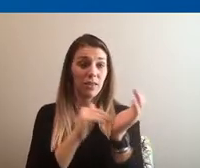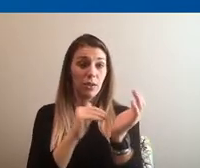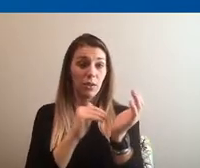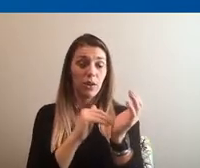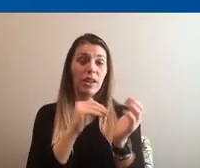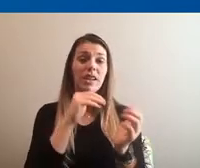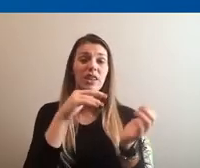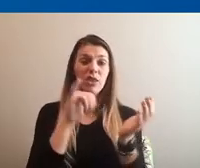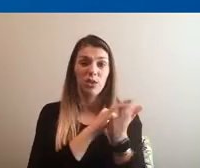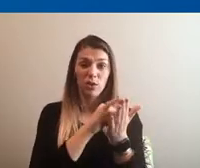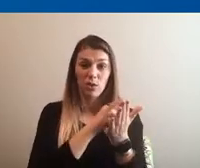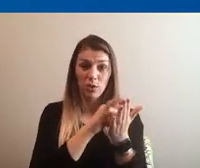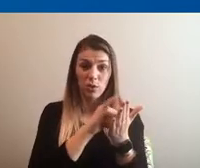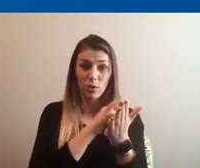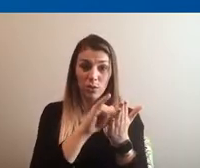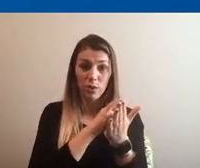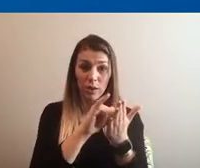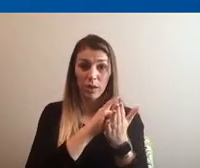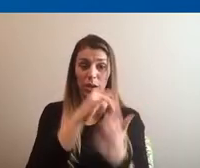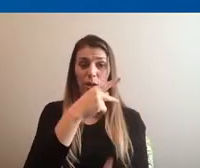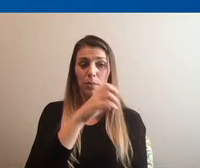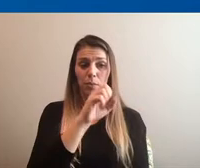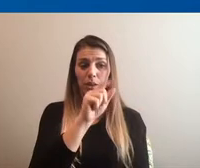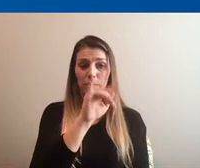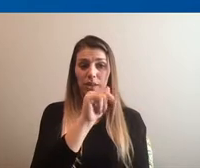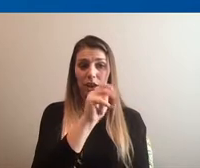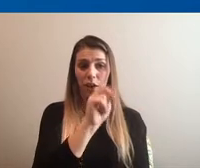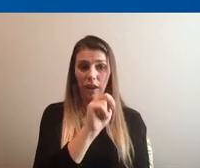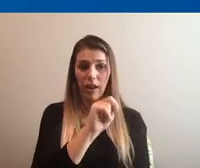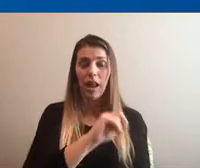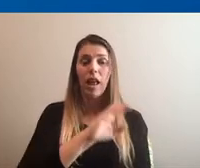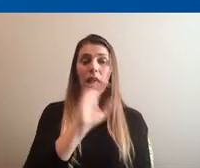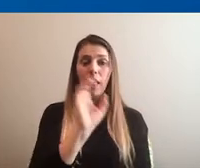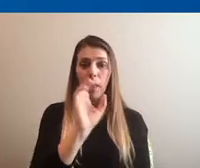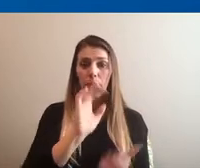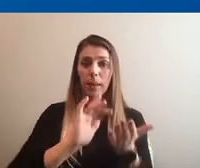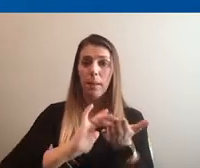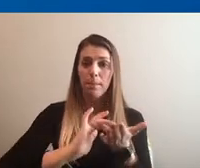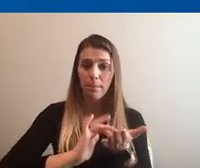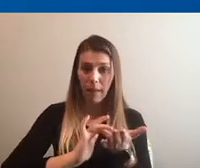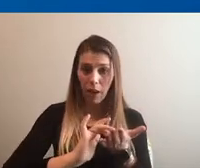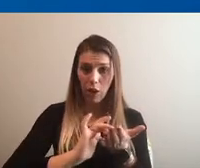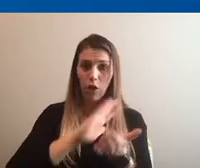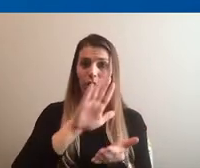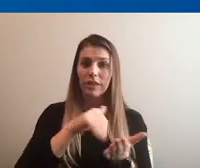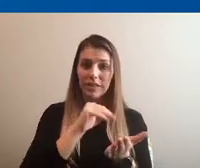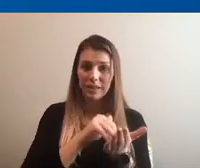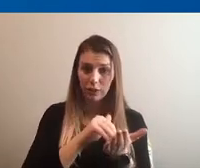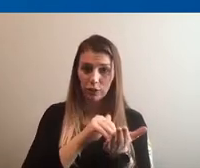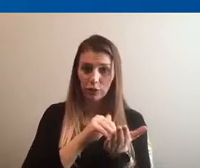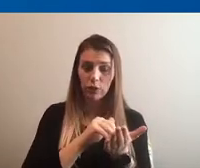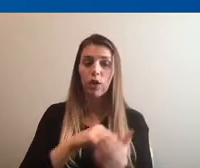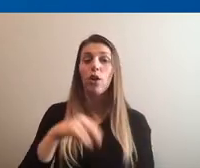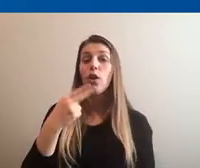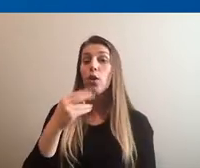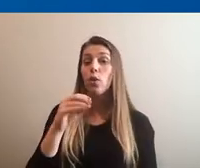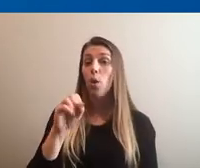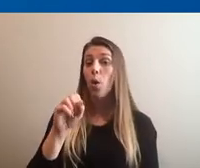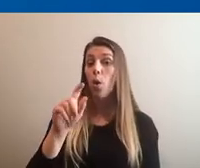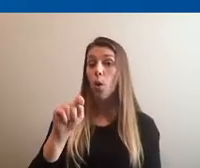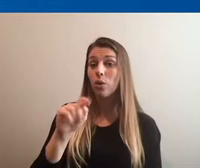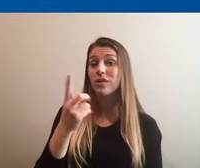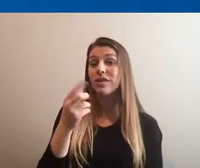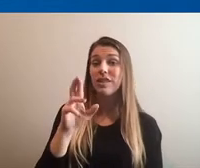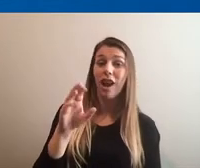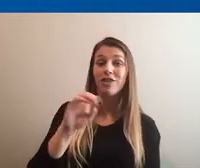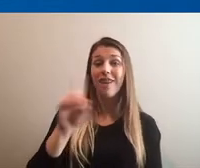York Presbyterian, Columbia Medical Center, the host of Dr. Oz